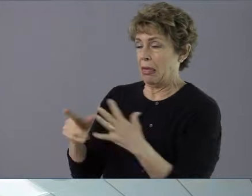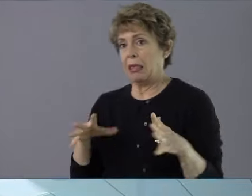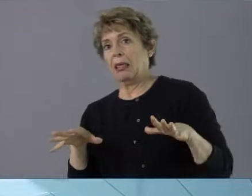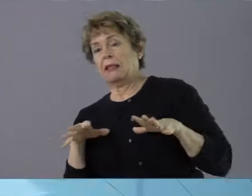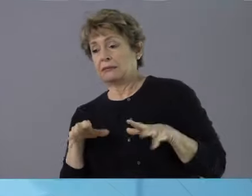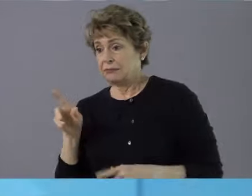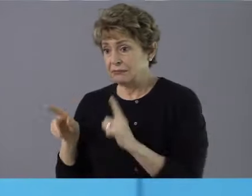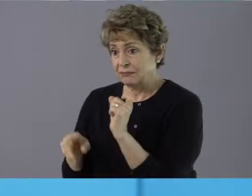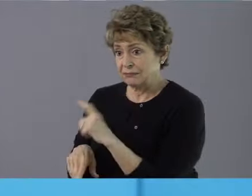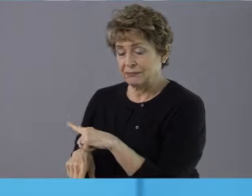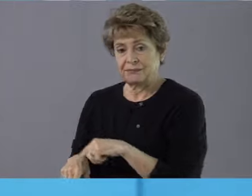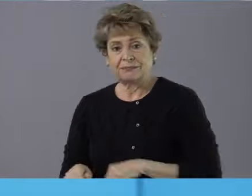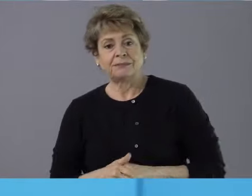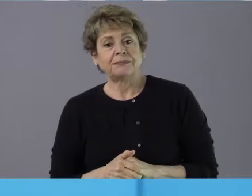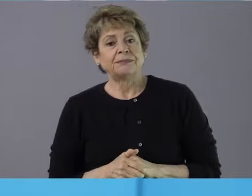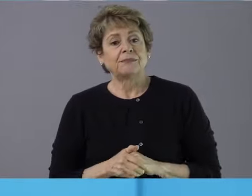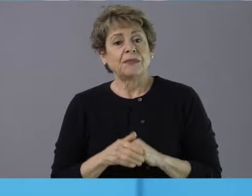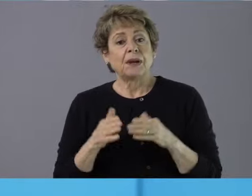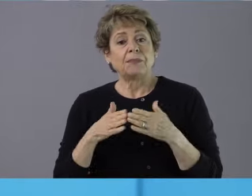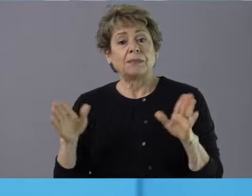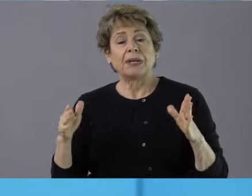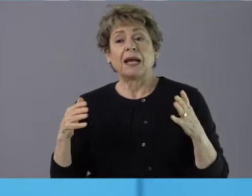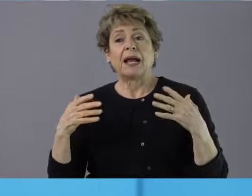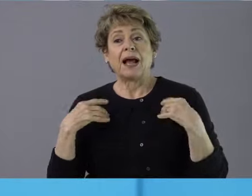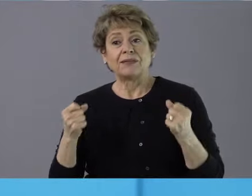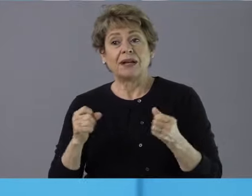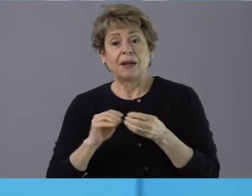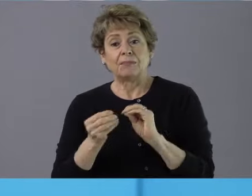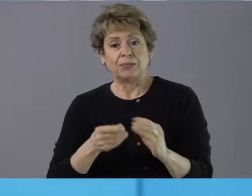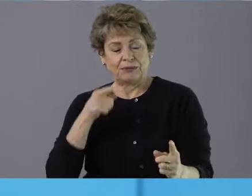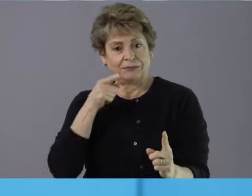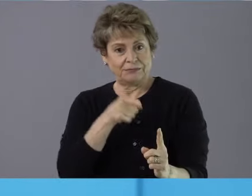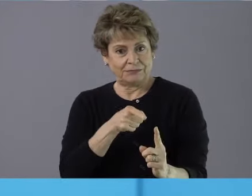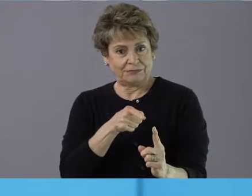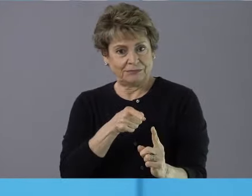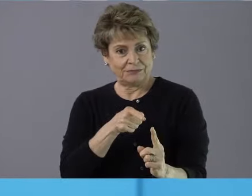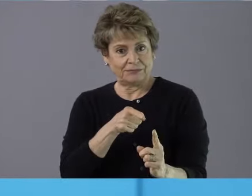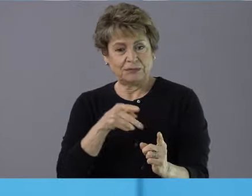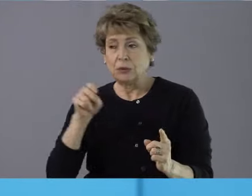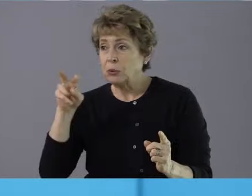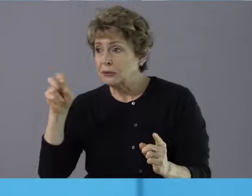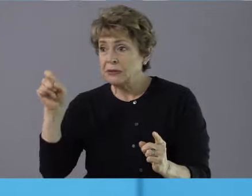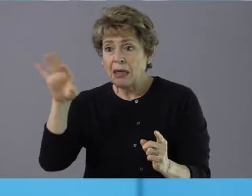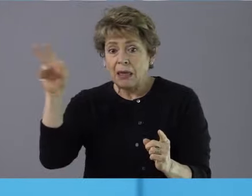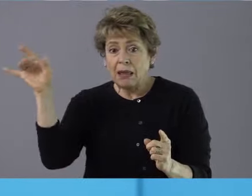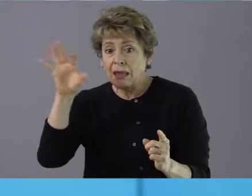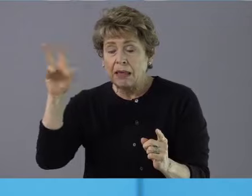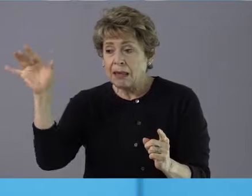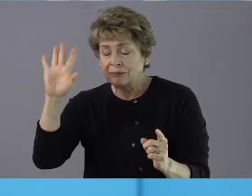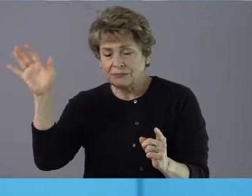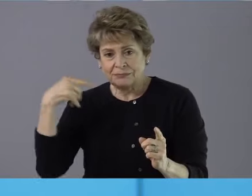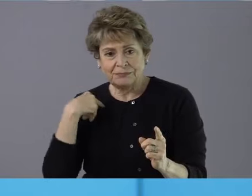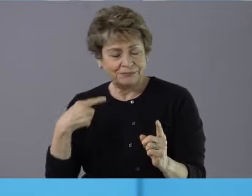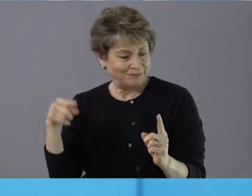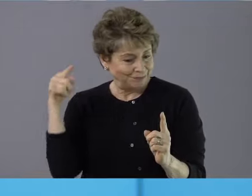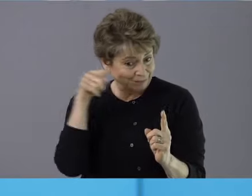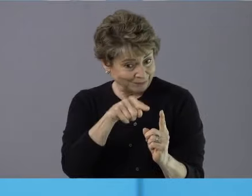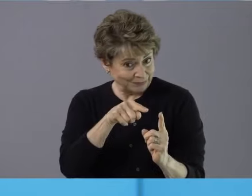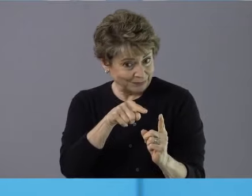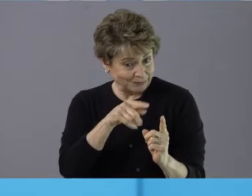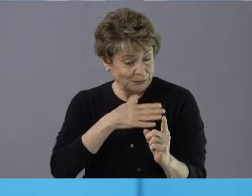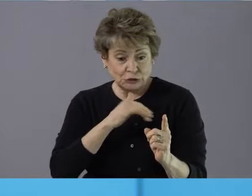seen that. There's a lot of breaking news every day, and I'm going to focus on my day job. I'm going to do what's right for Arizona, and I've